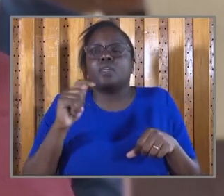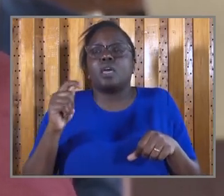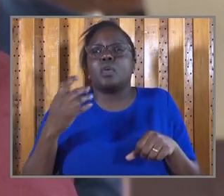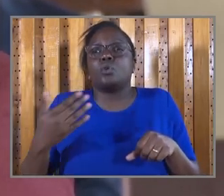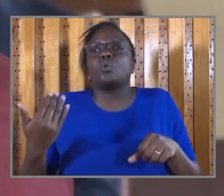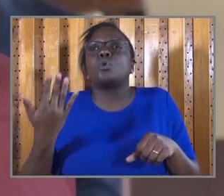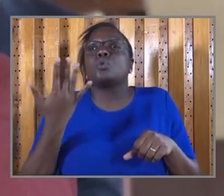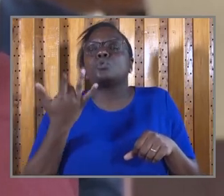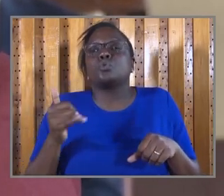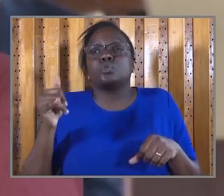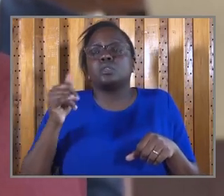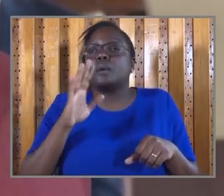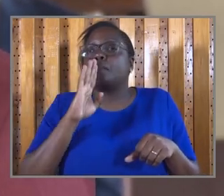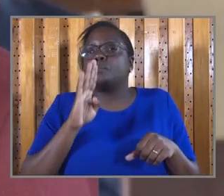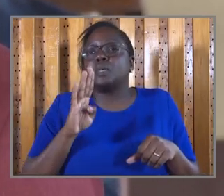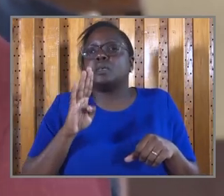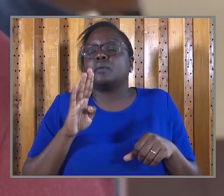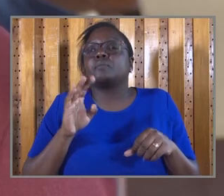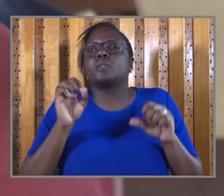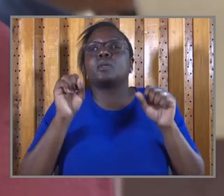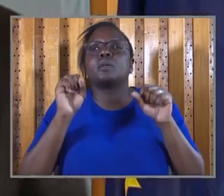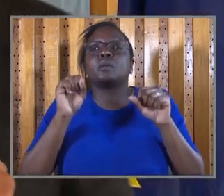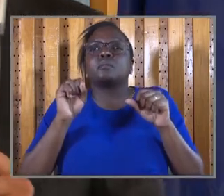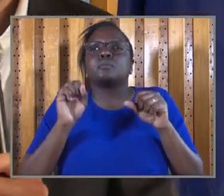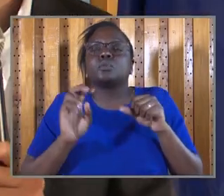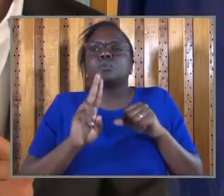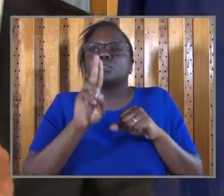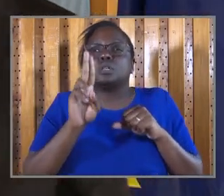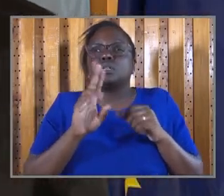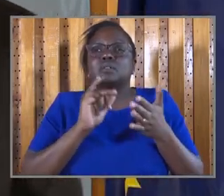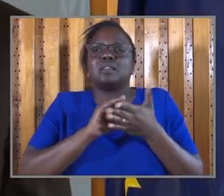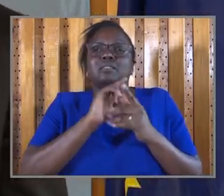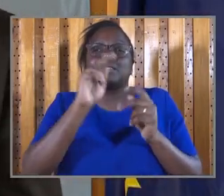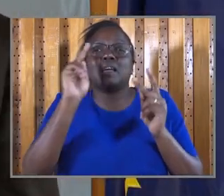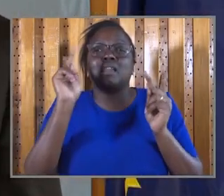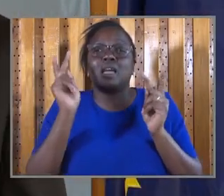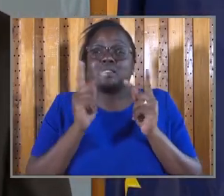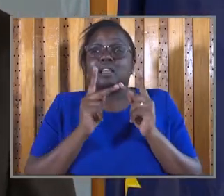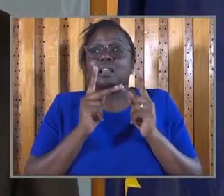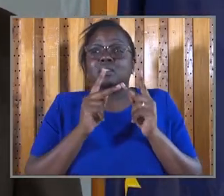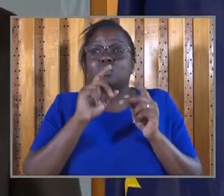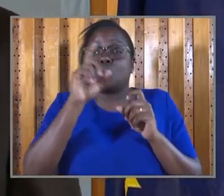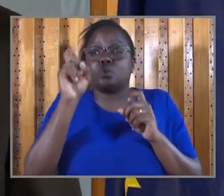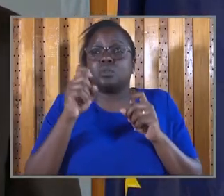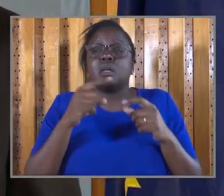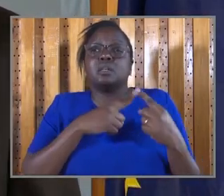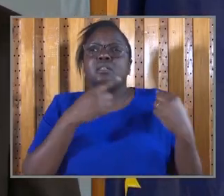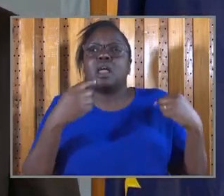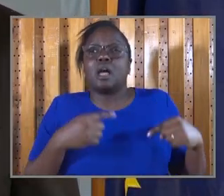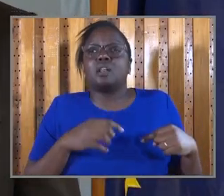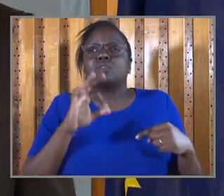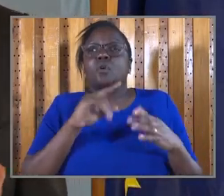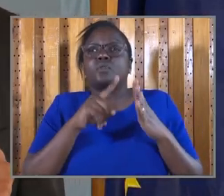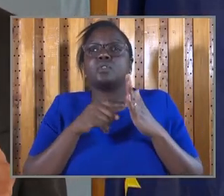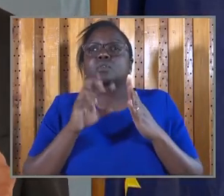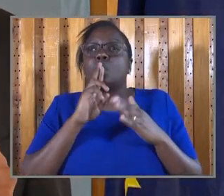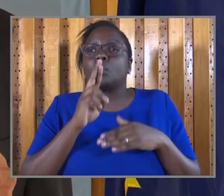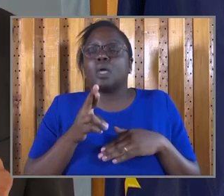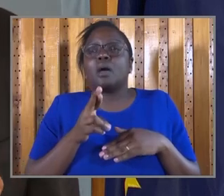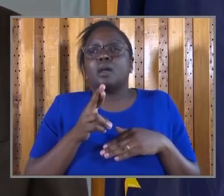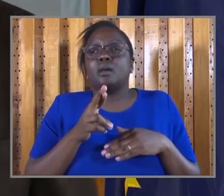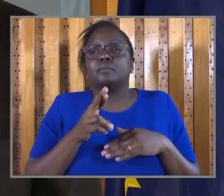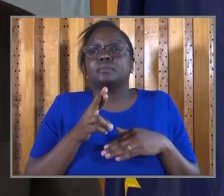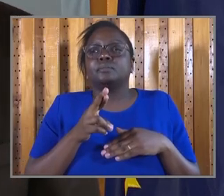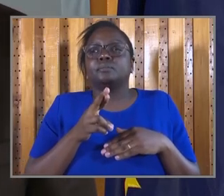such initiatives? Thank you. Now, I think that's an excellent question, and that is actually at the heart of this matter. We are, as